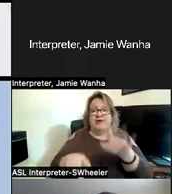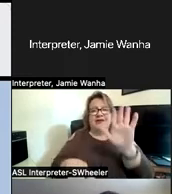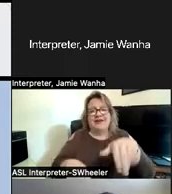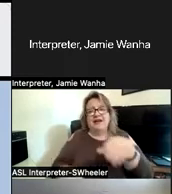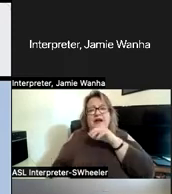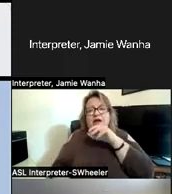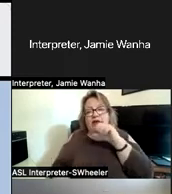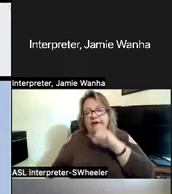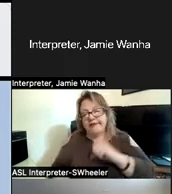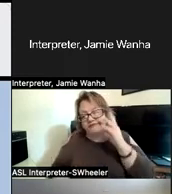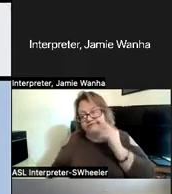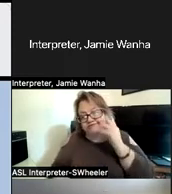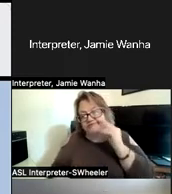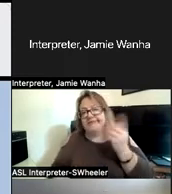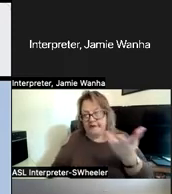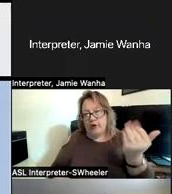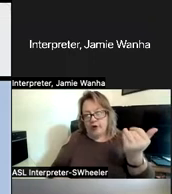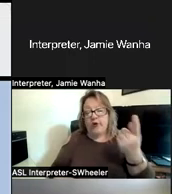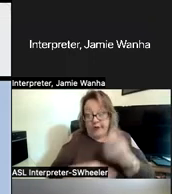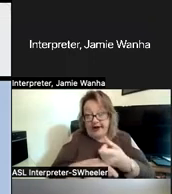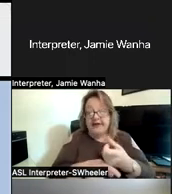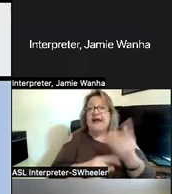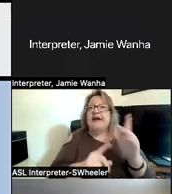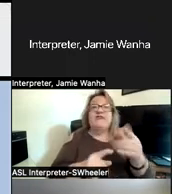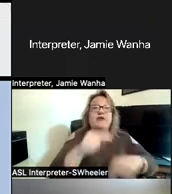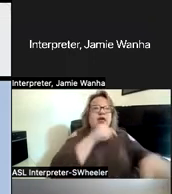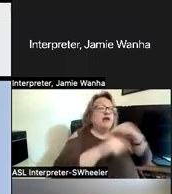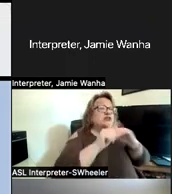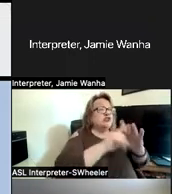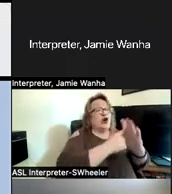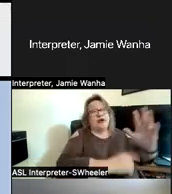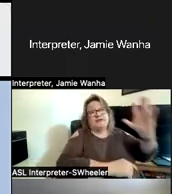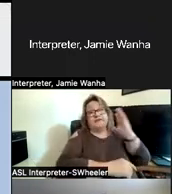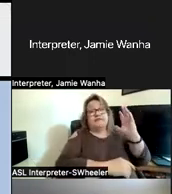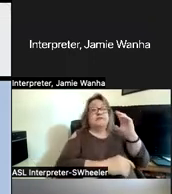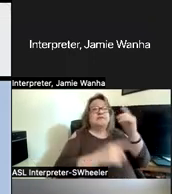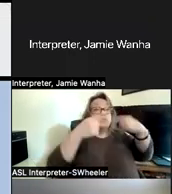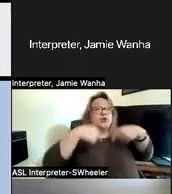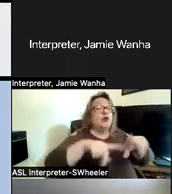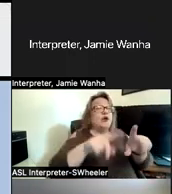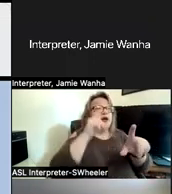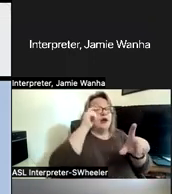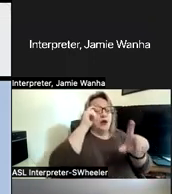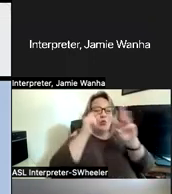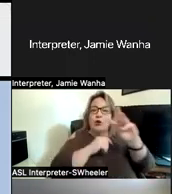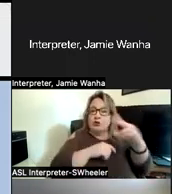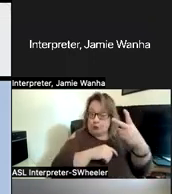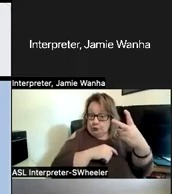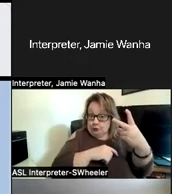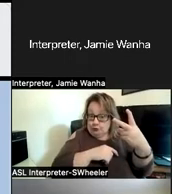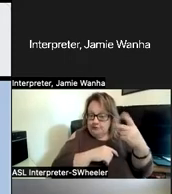been done before, and actually was originated back, you know, during the World War II,